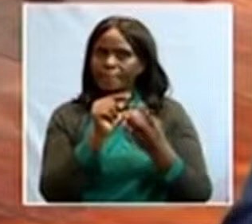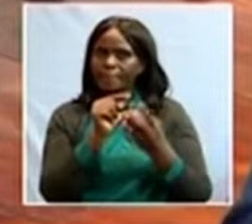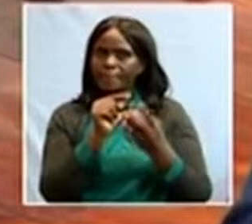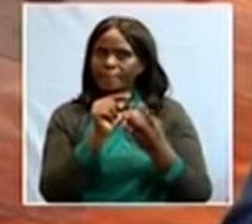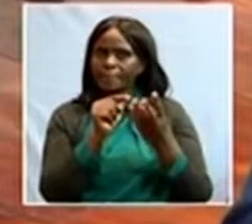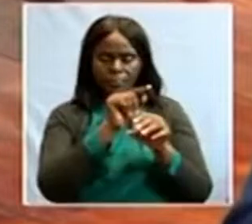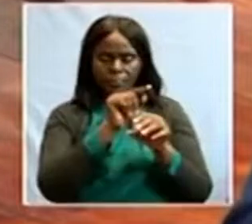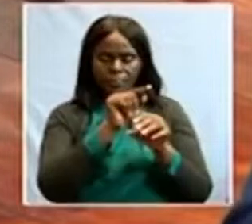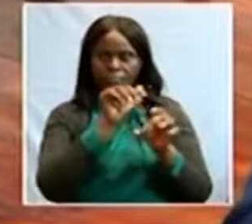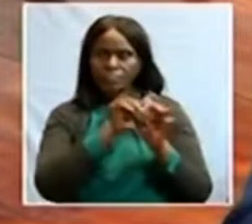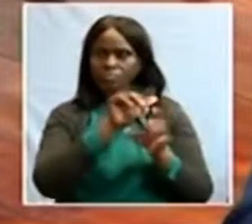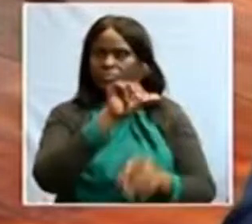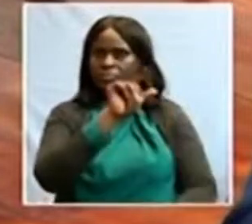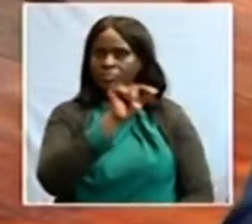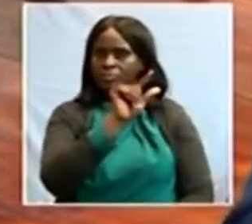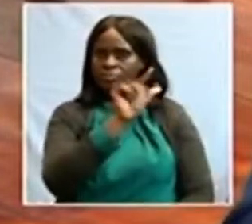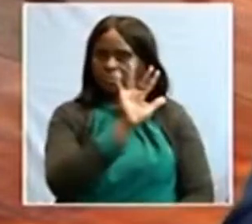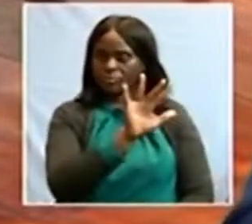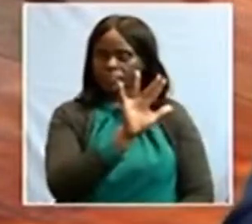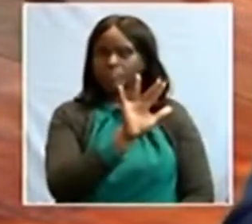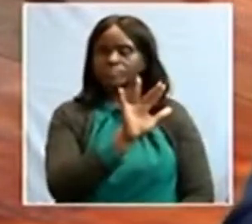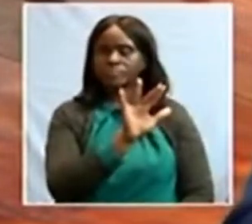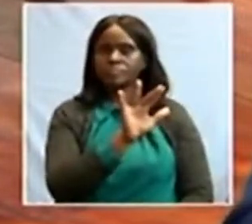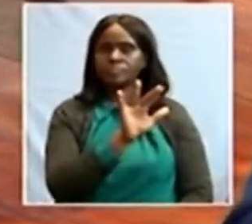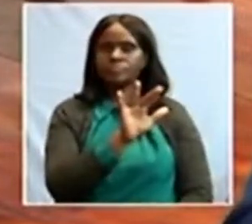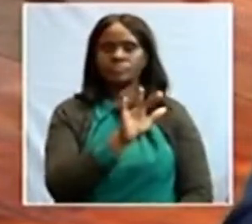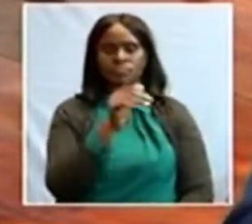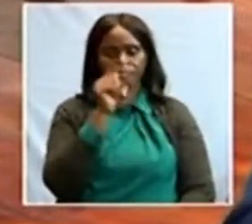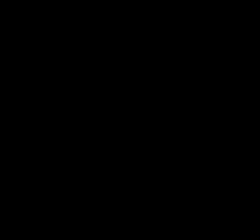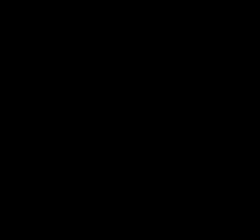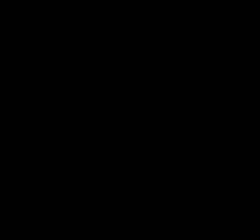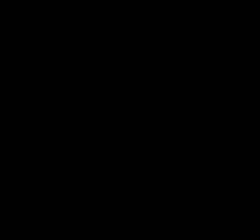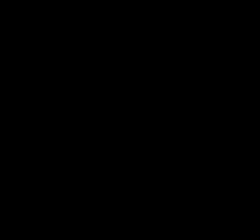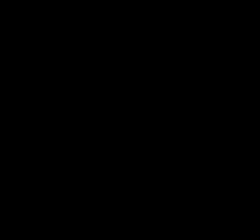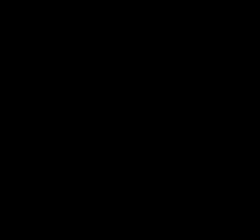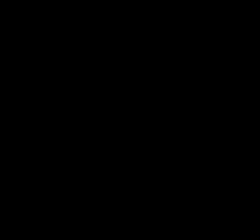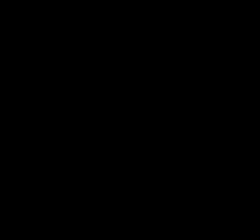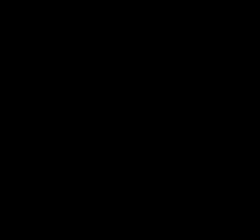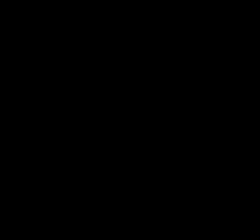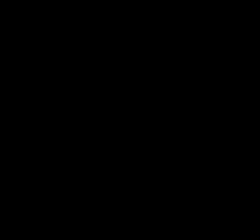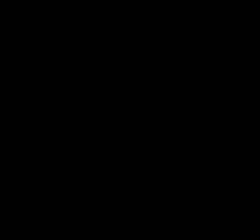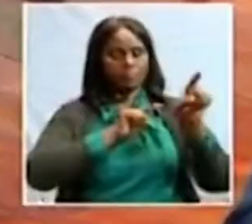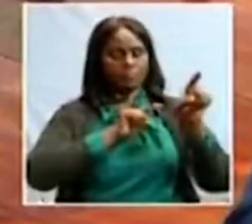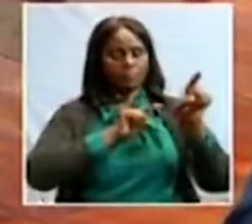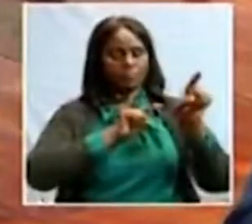this in 2025 because of the competing,